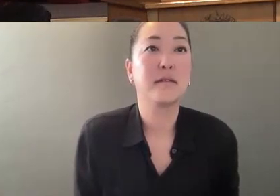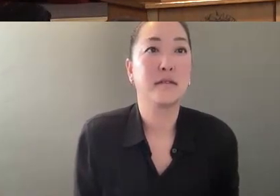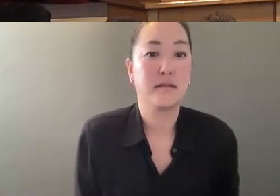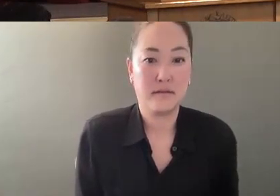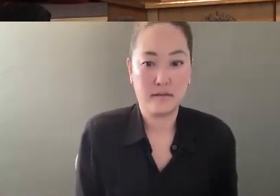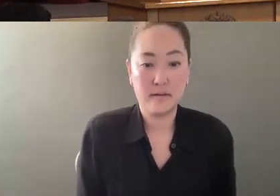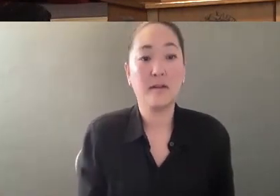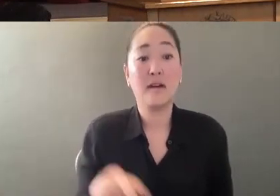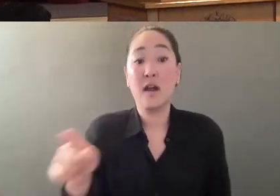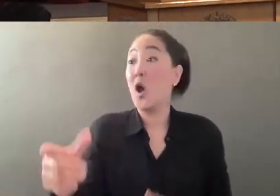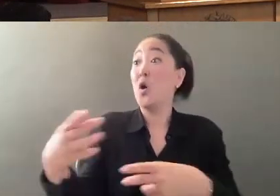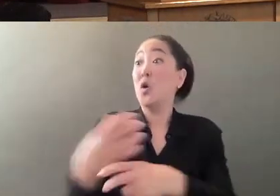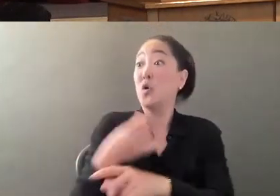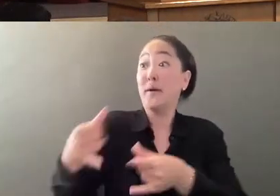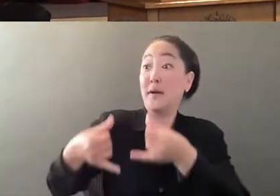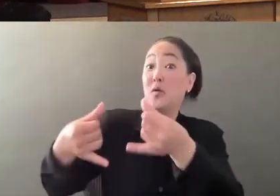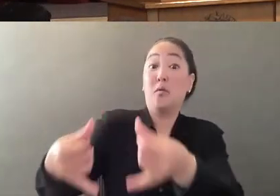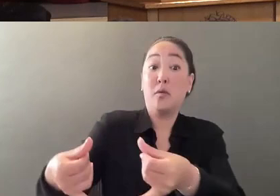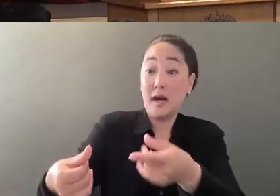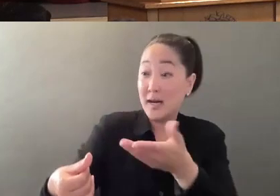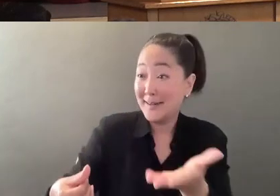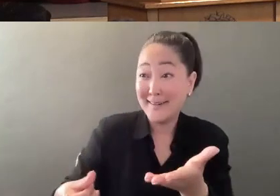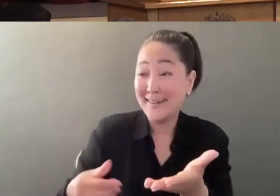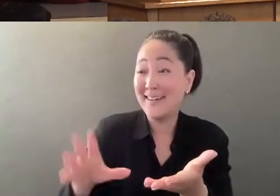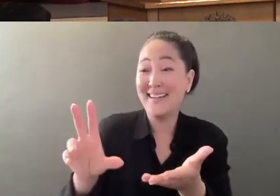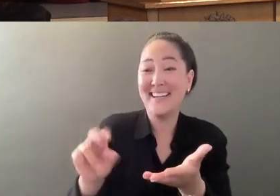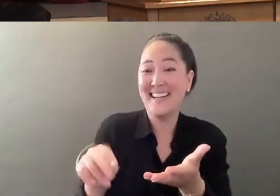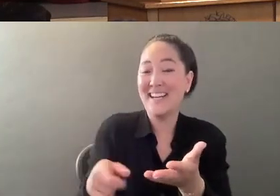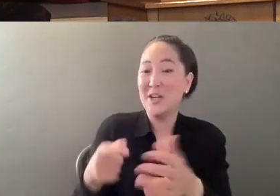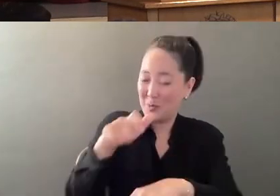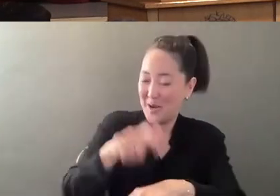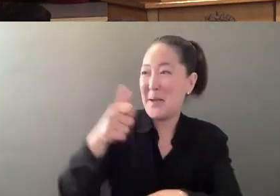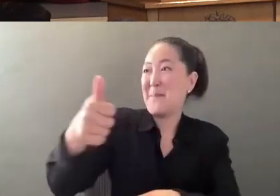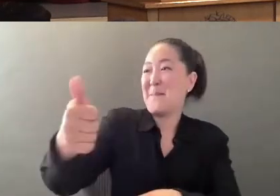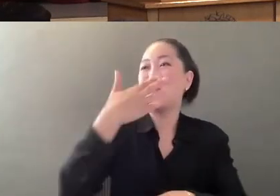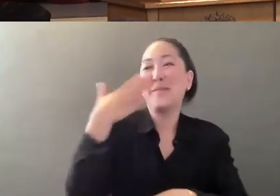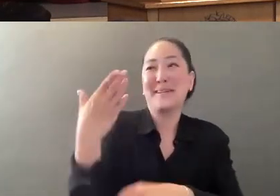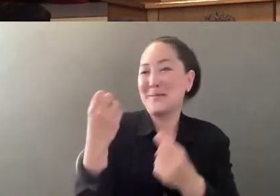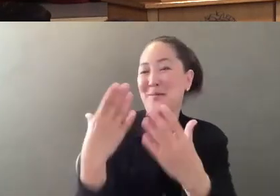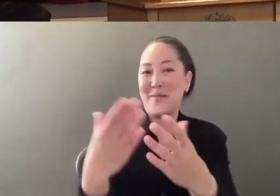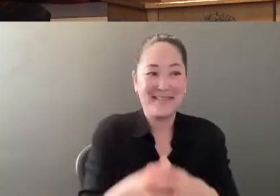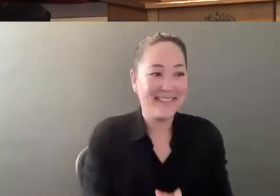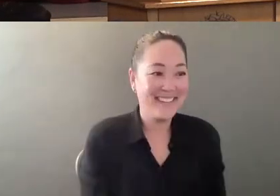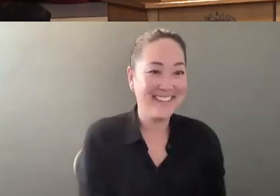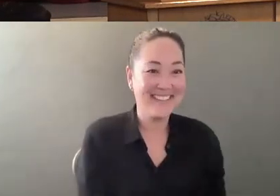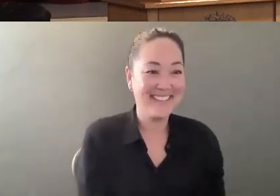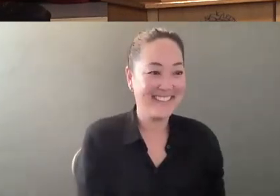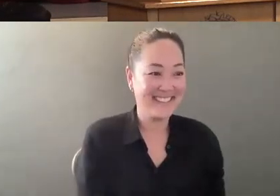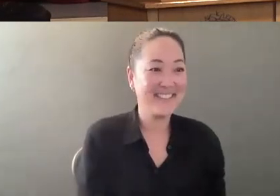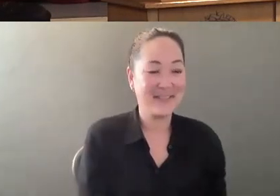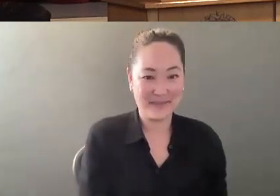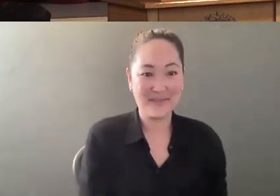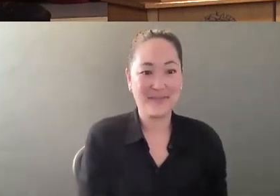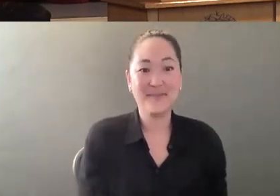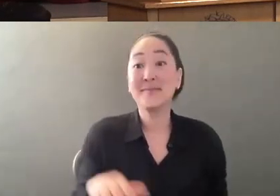You win an award. You were not over. You were wonderful. Thank you so much. All right, thanks.